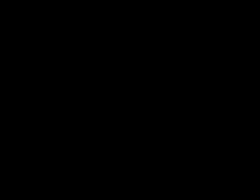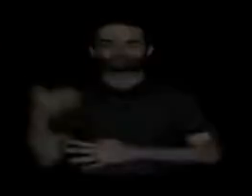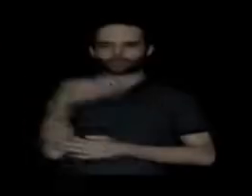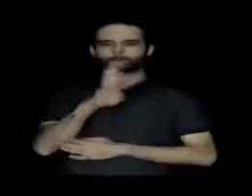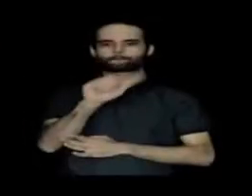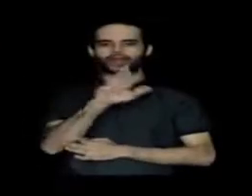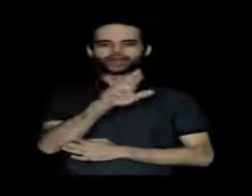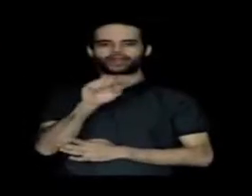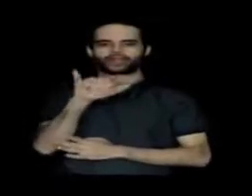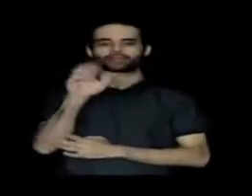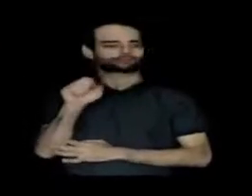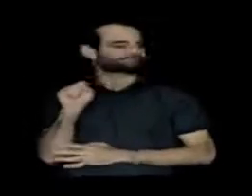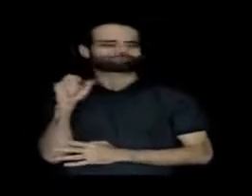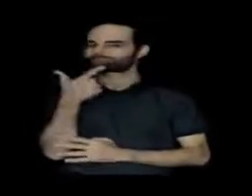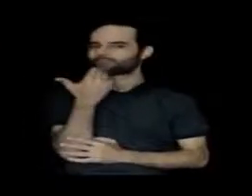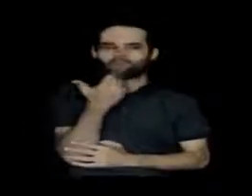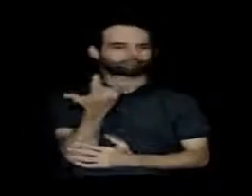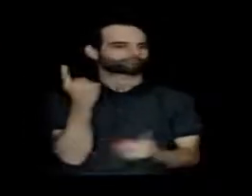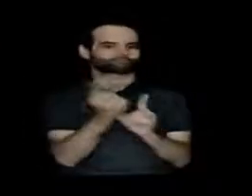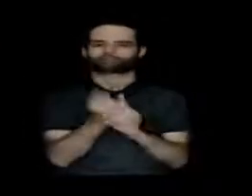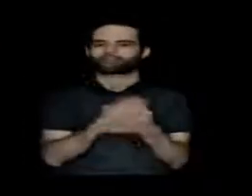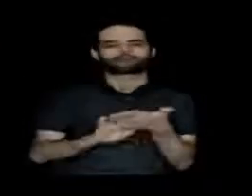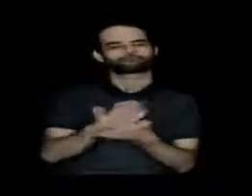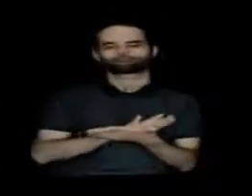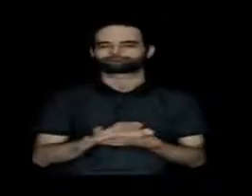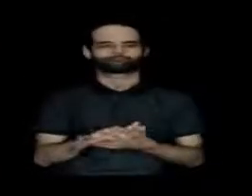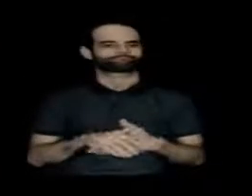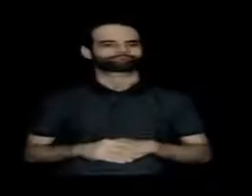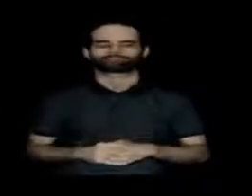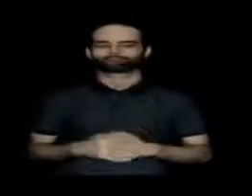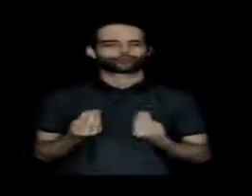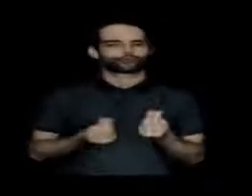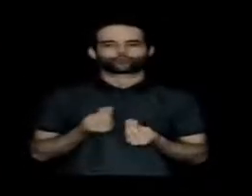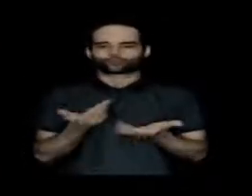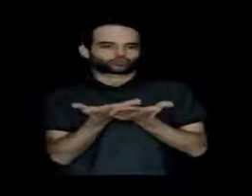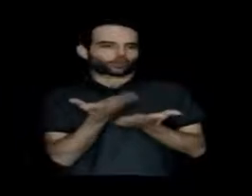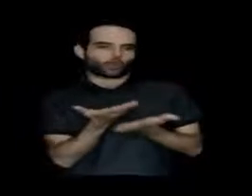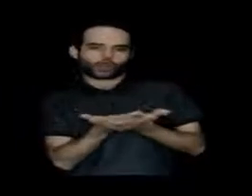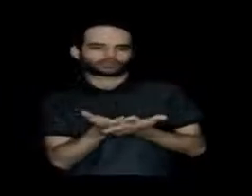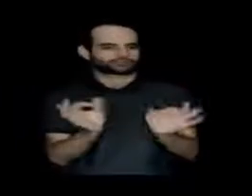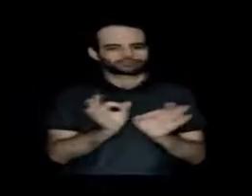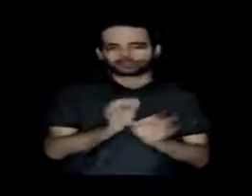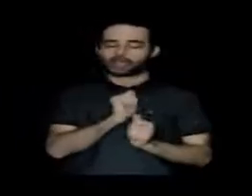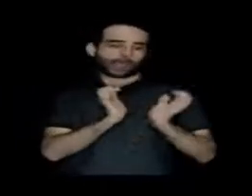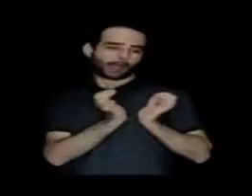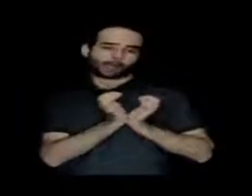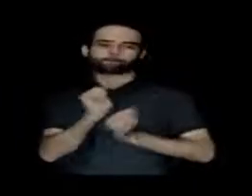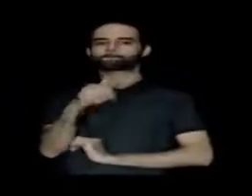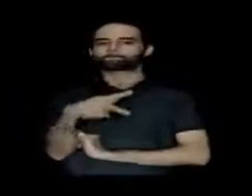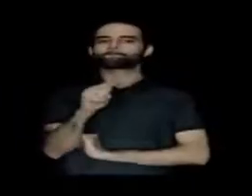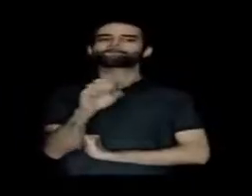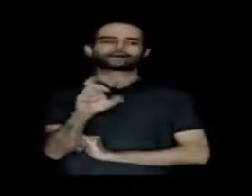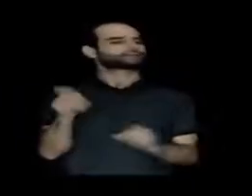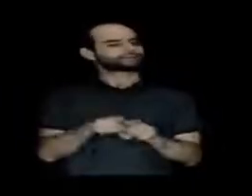I knew it would work with my daughter. I went back to Guanambi, I specialized myself, I